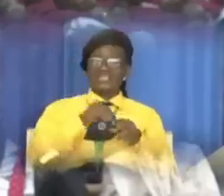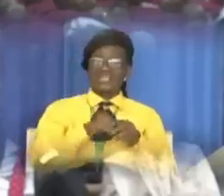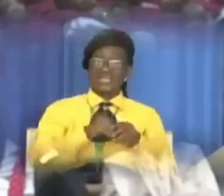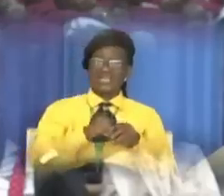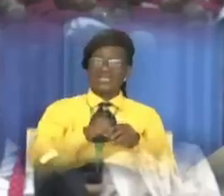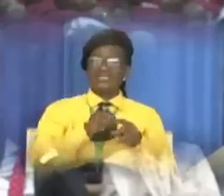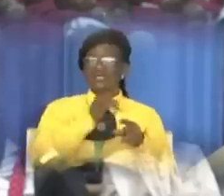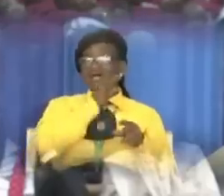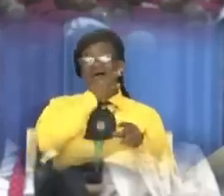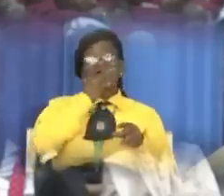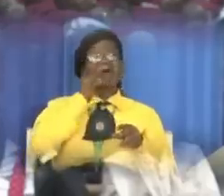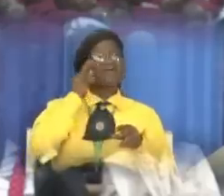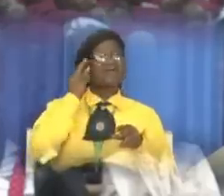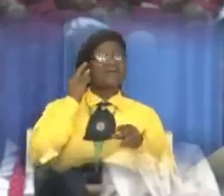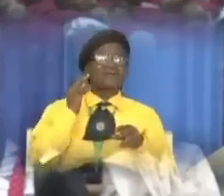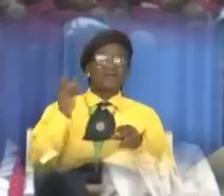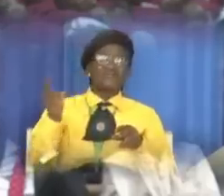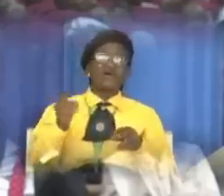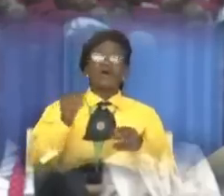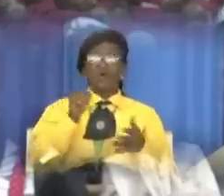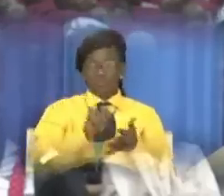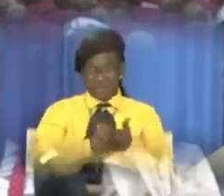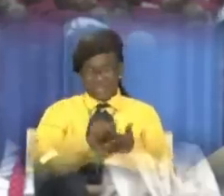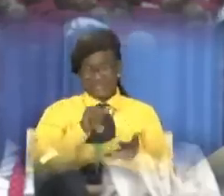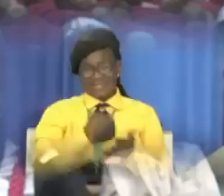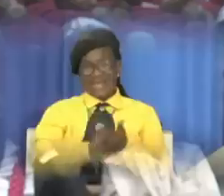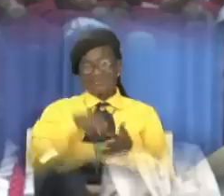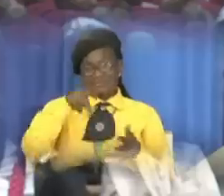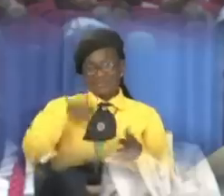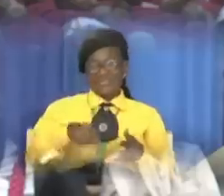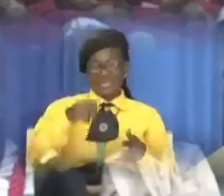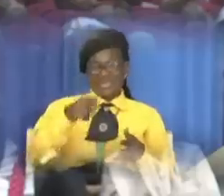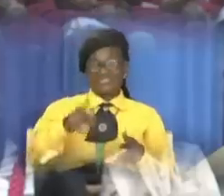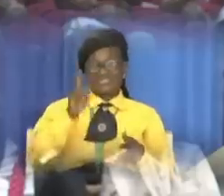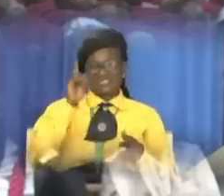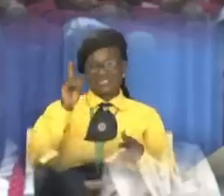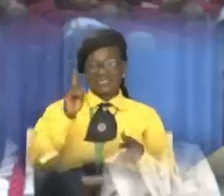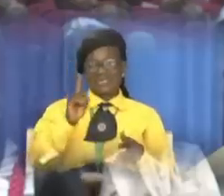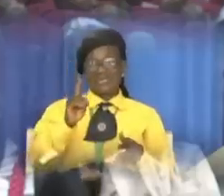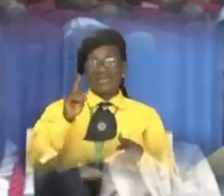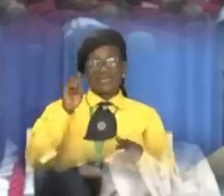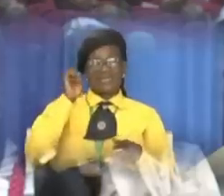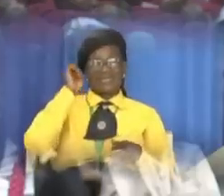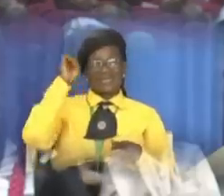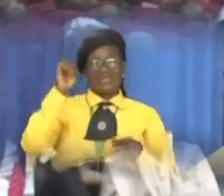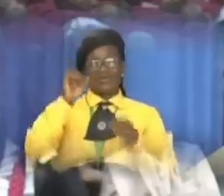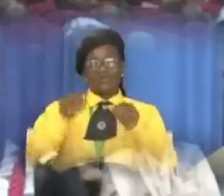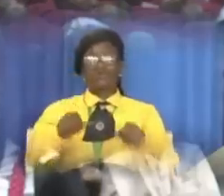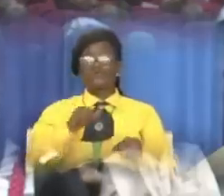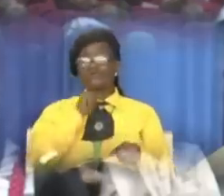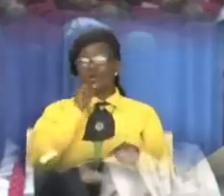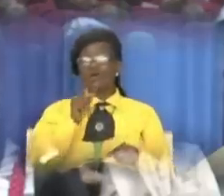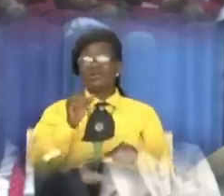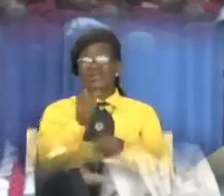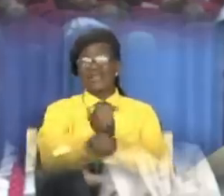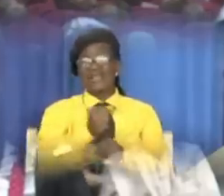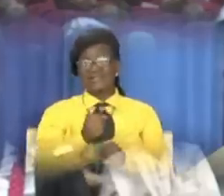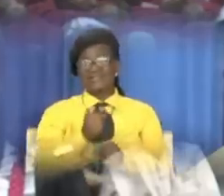And with that PhD, he couldn't get a job. And I'm talking of in the early 1980s,